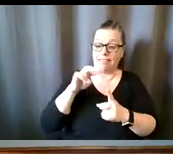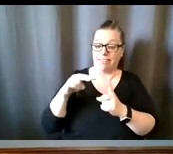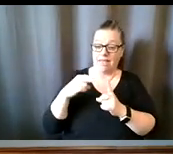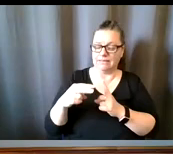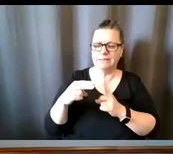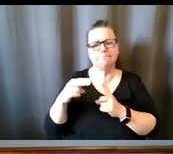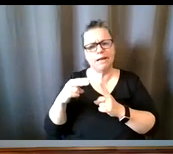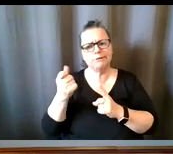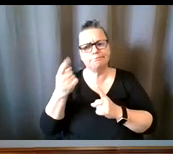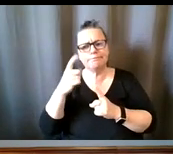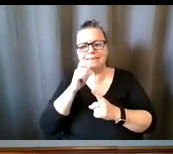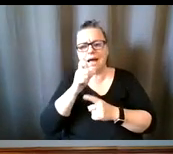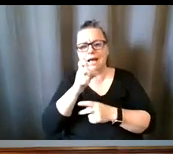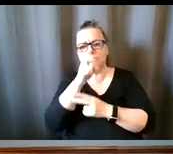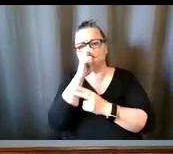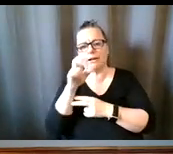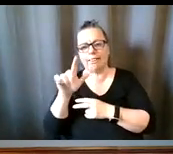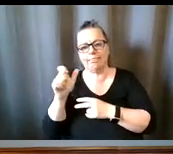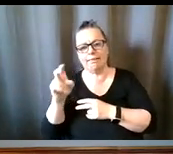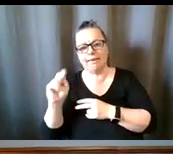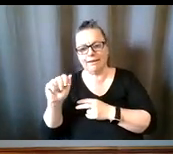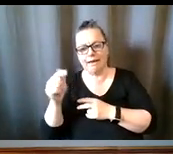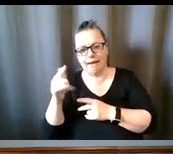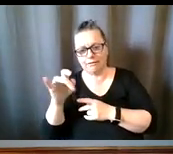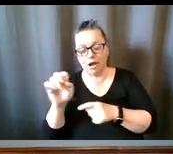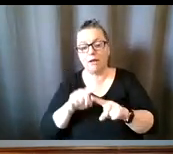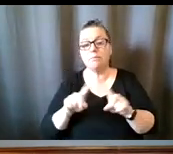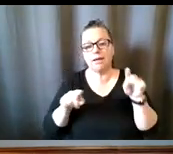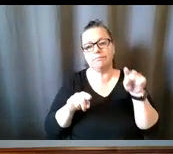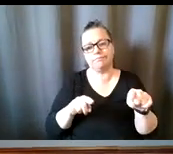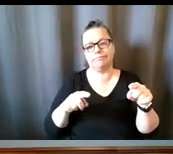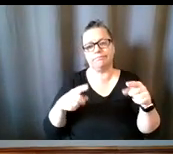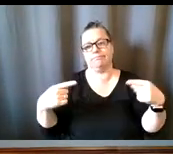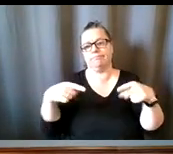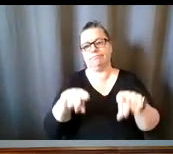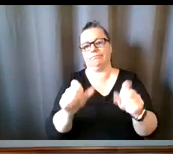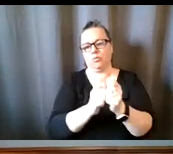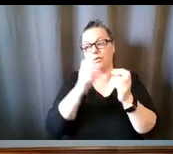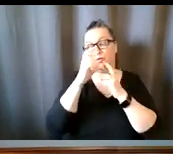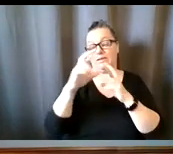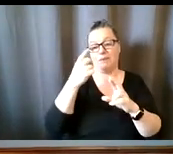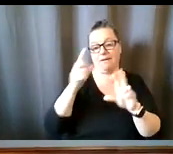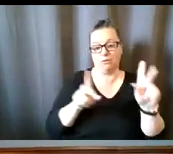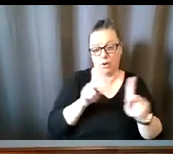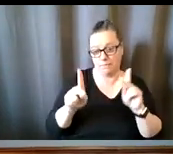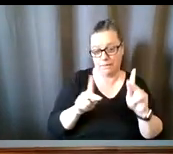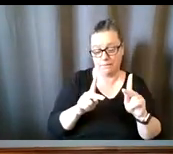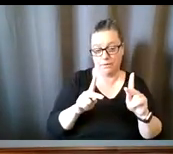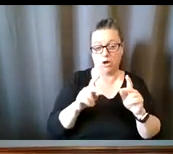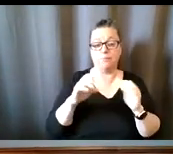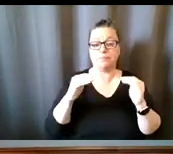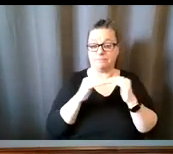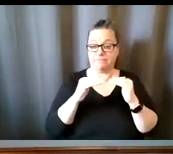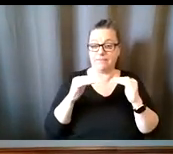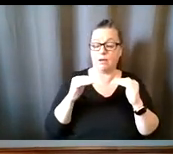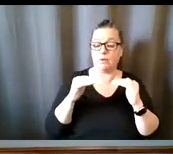lean or agile thing, it really does go along with respect for people because equity, diversity, and inclusion really is about respect